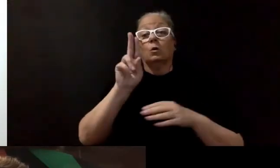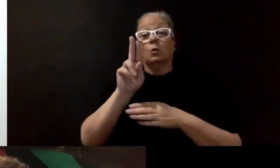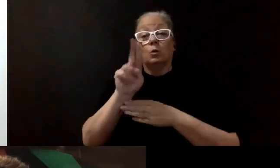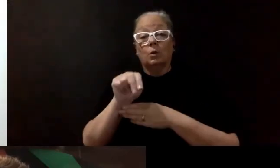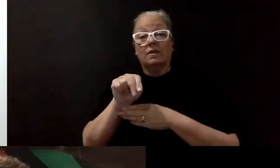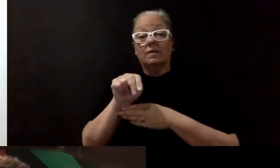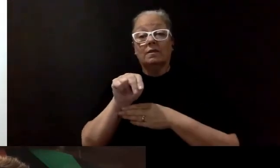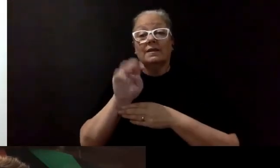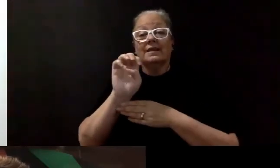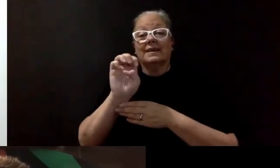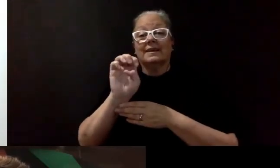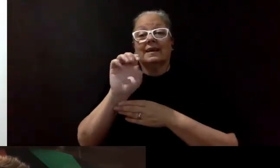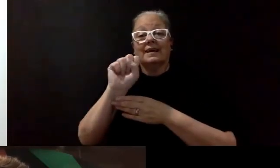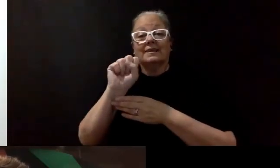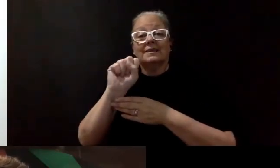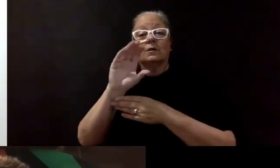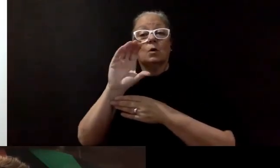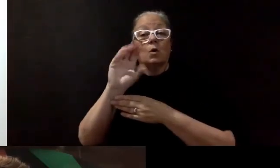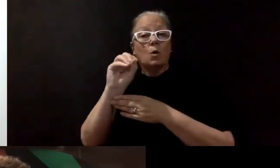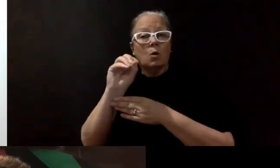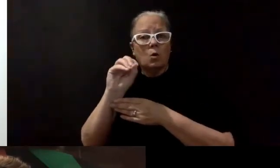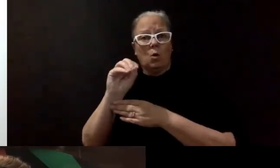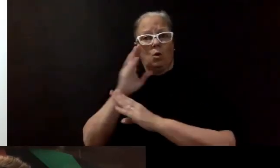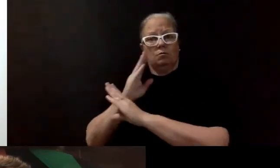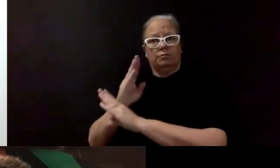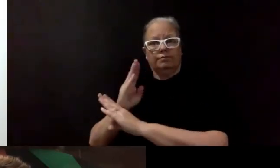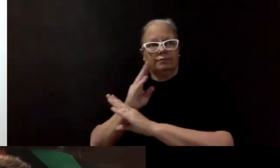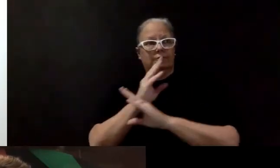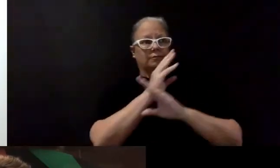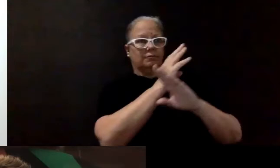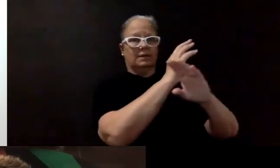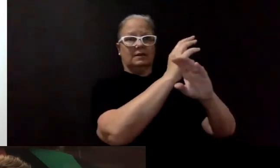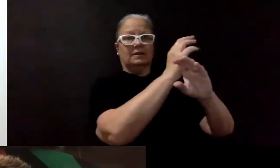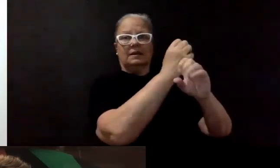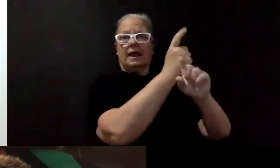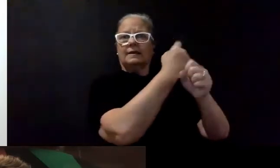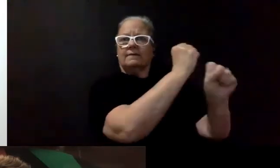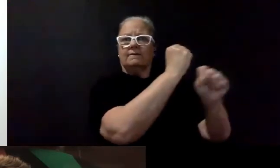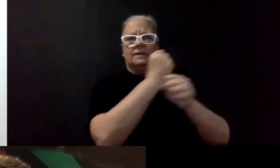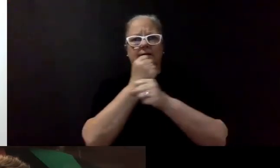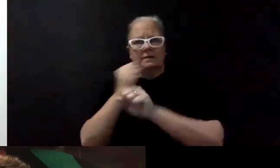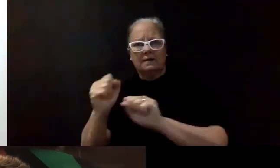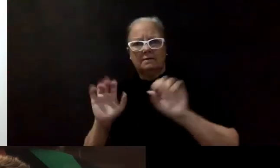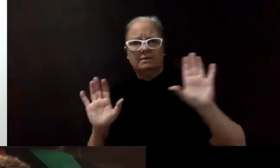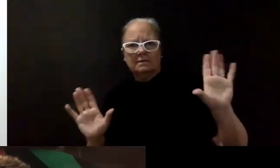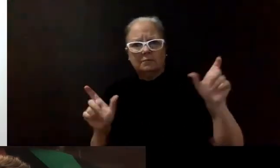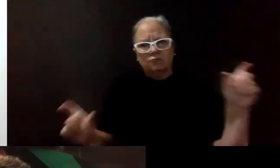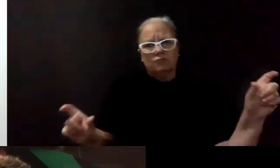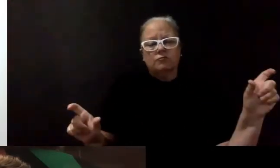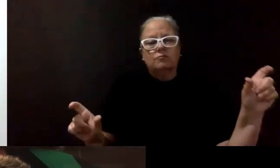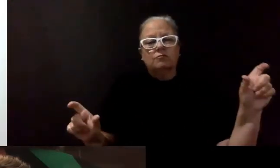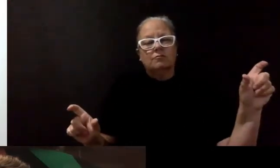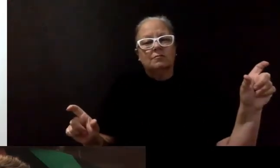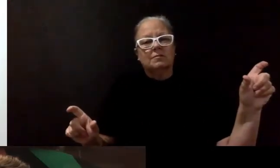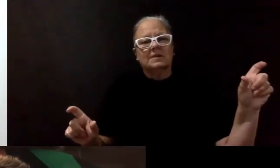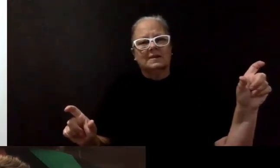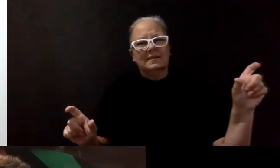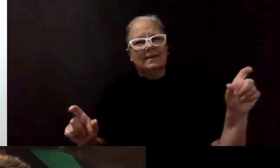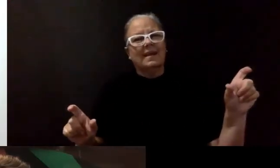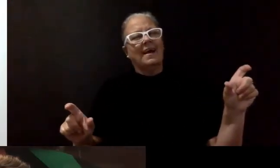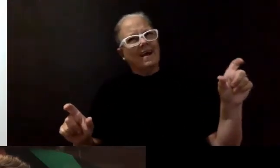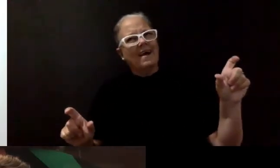antipodes, on the opposite ends of the earth. And I feel that's a great, inspiring